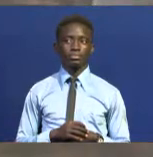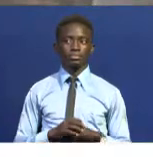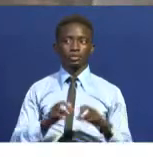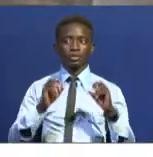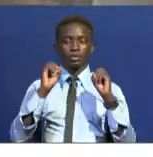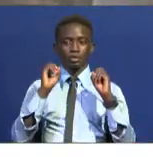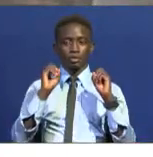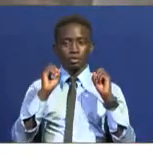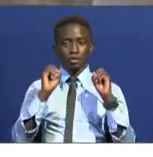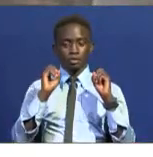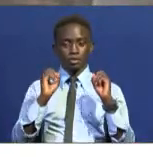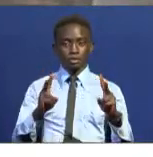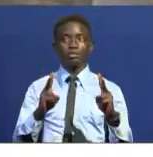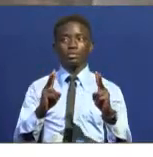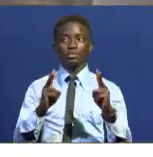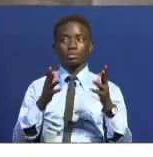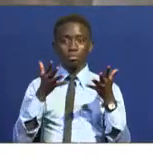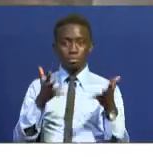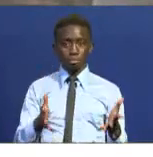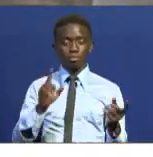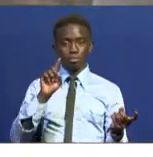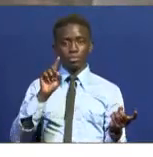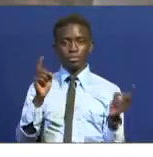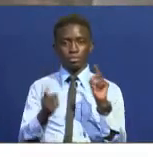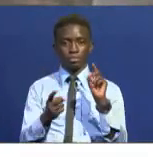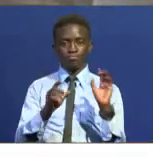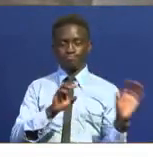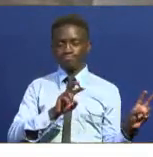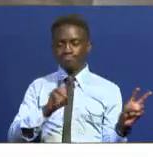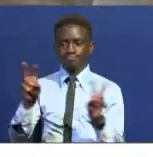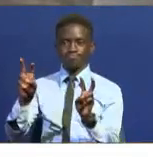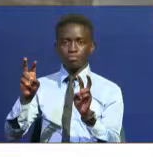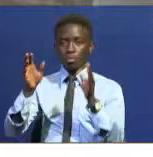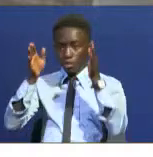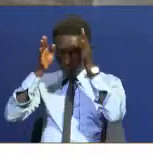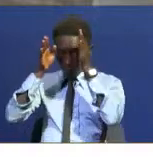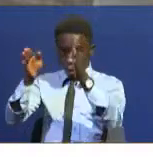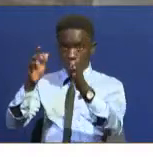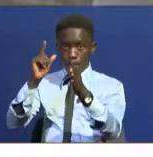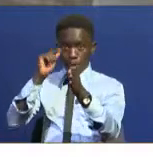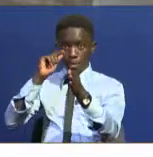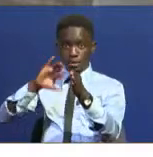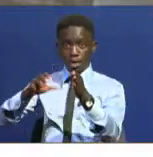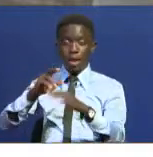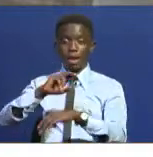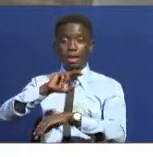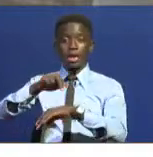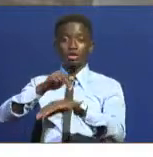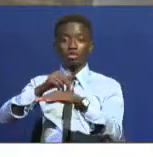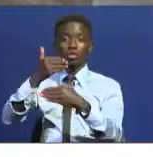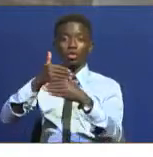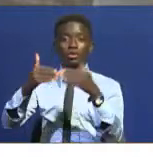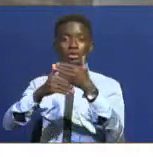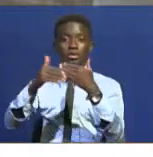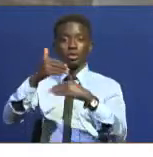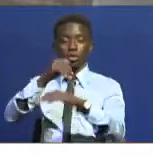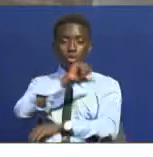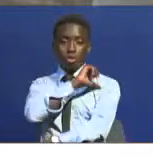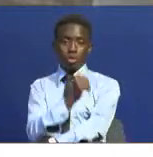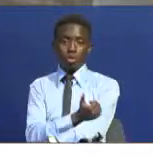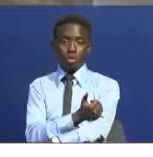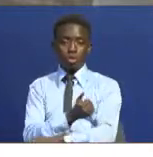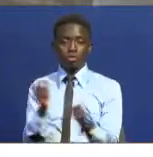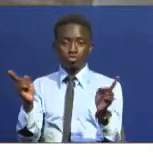All right, we now shift focus to Mombasa County, where the National Construction Authority is